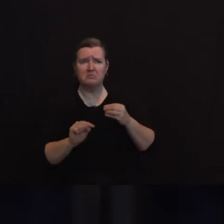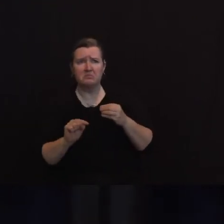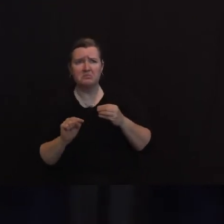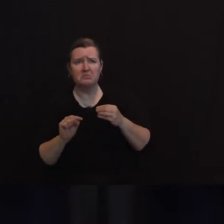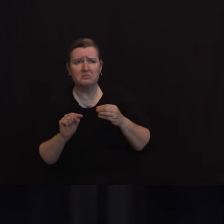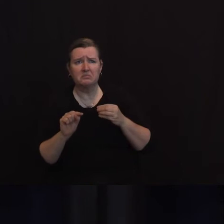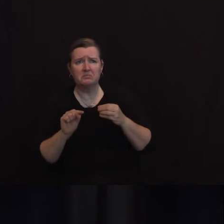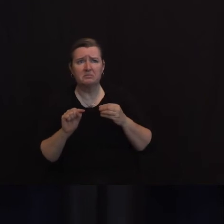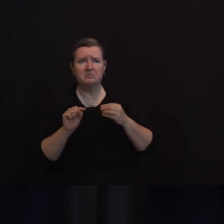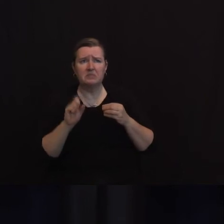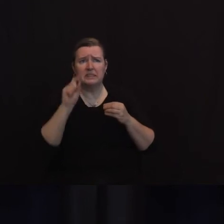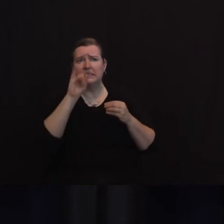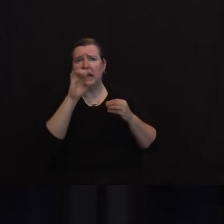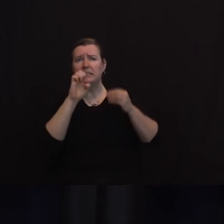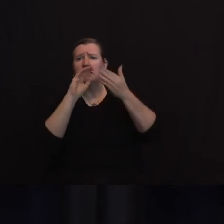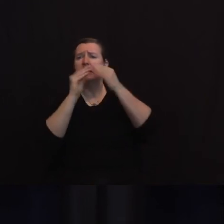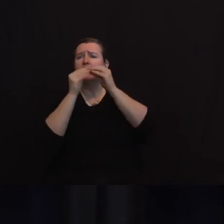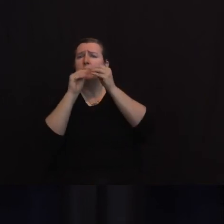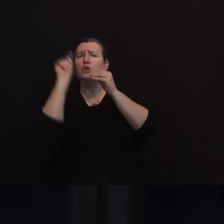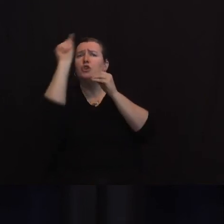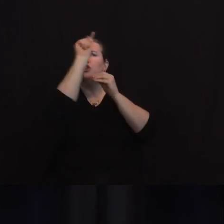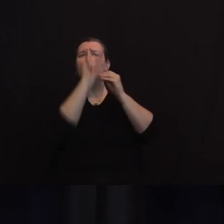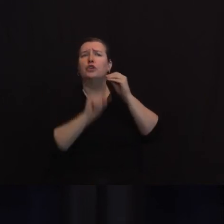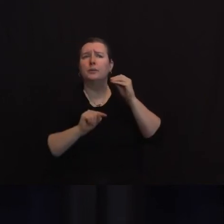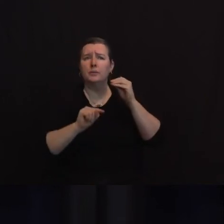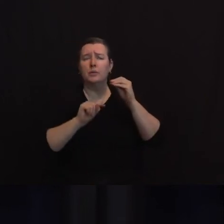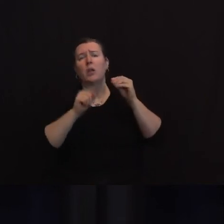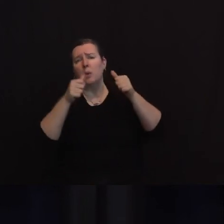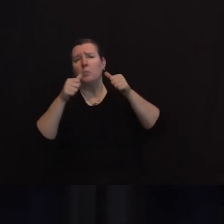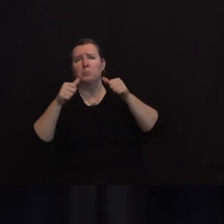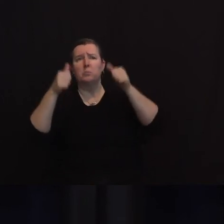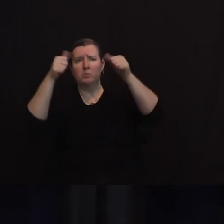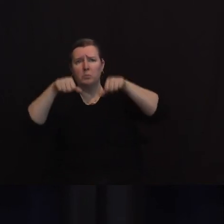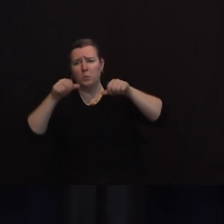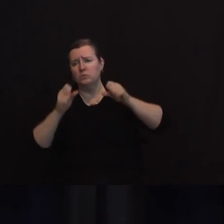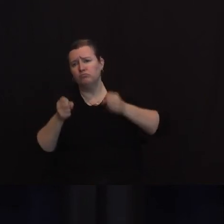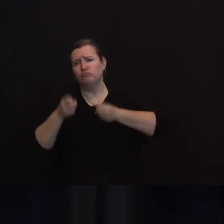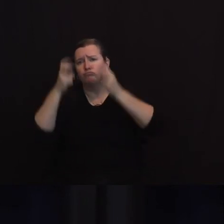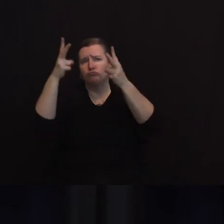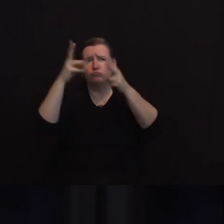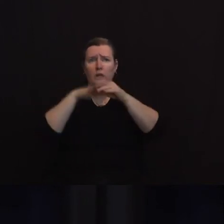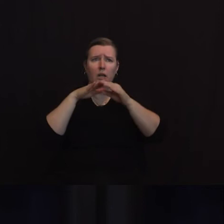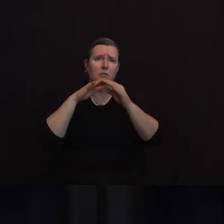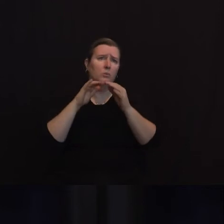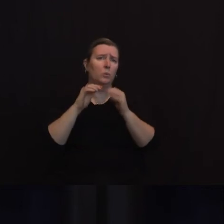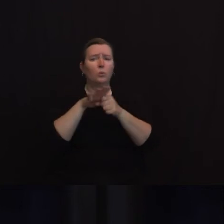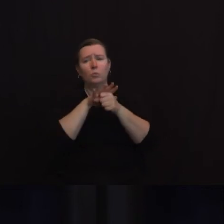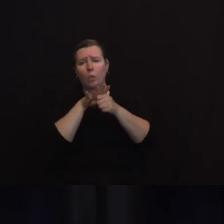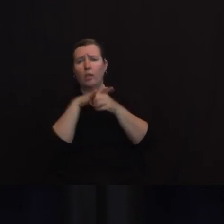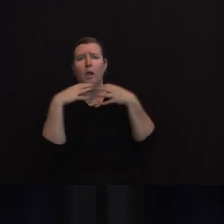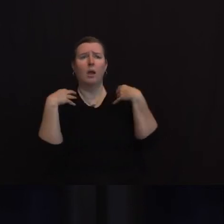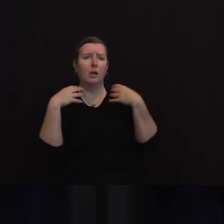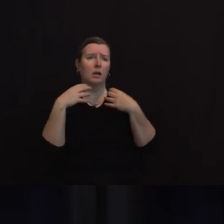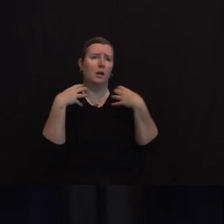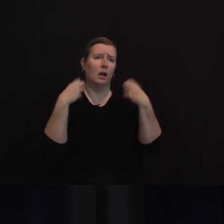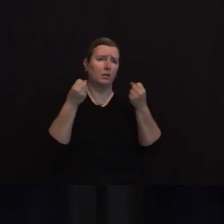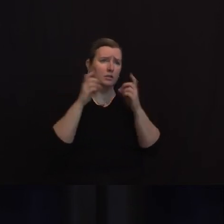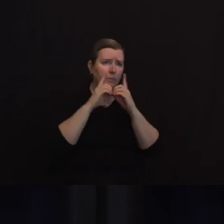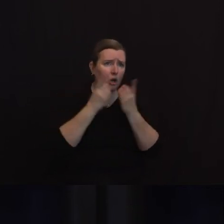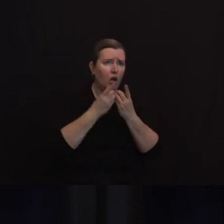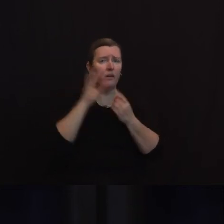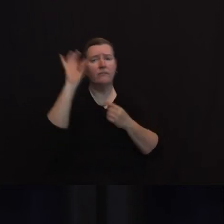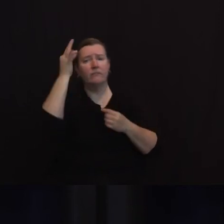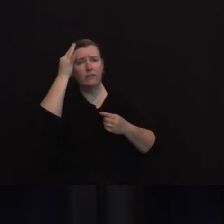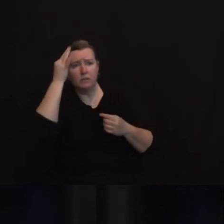county. So it depends, you know, there's the local health department, there's the federal retail program, there's